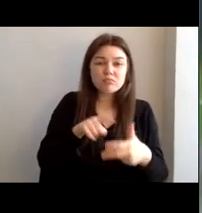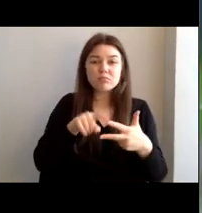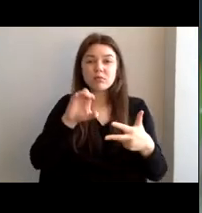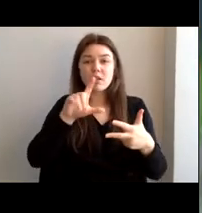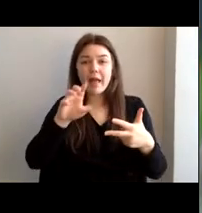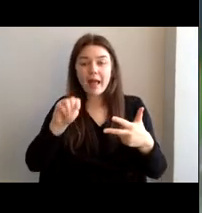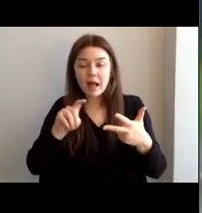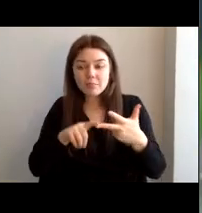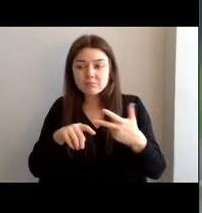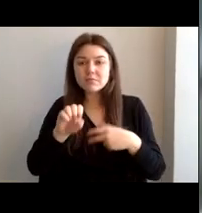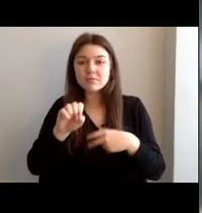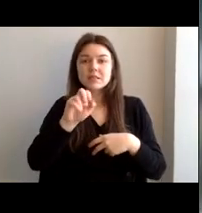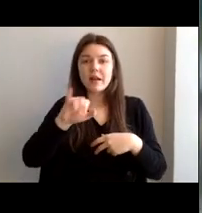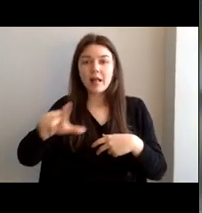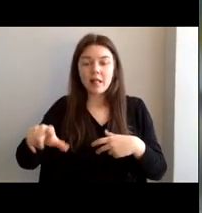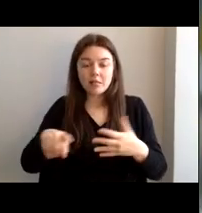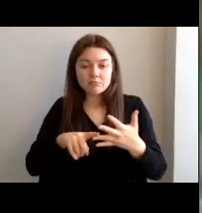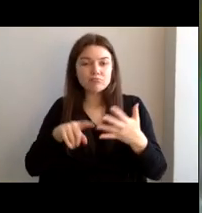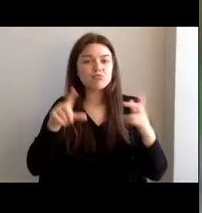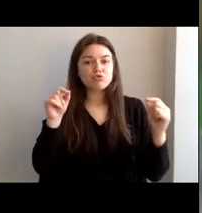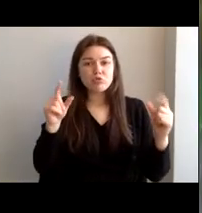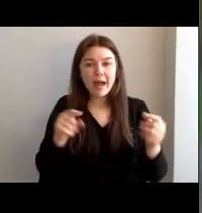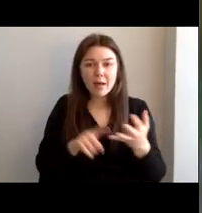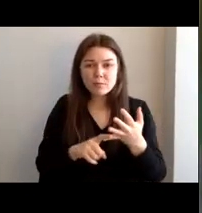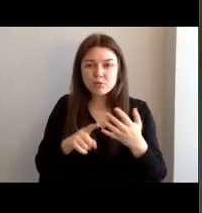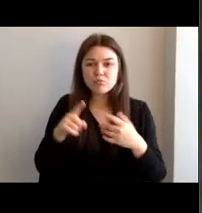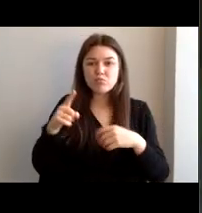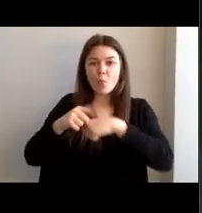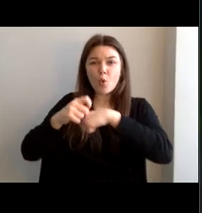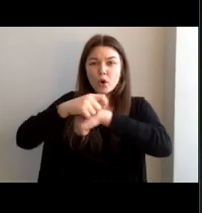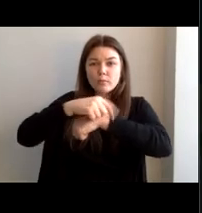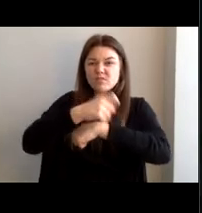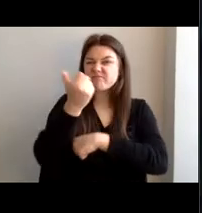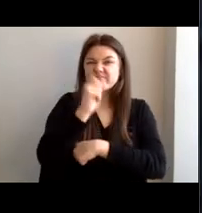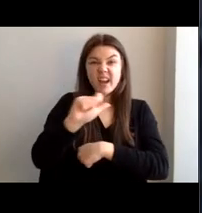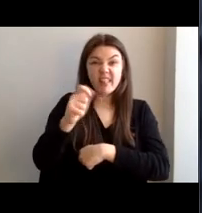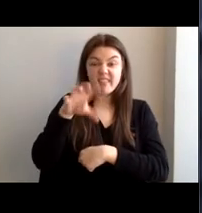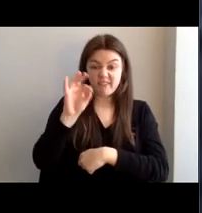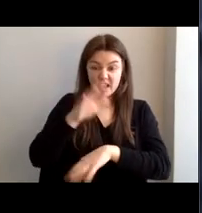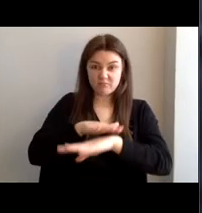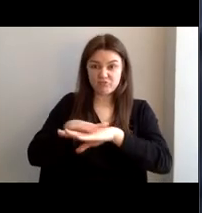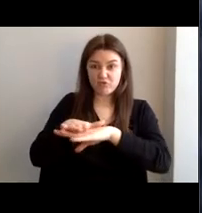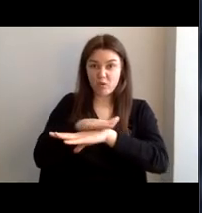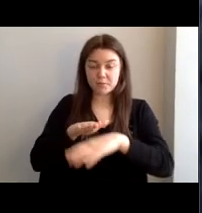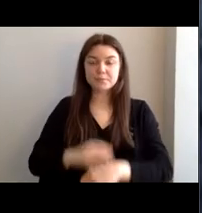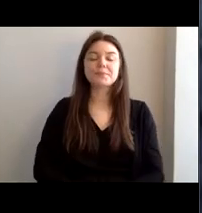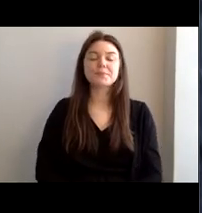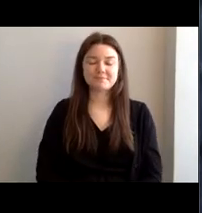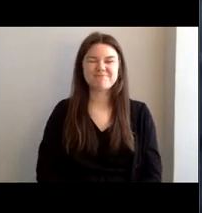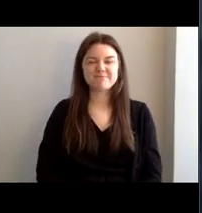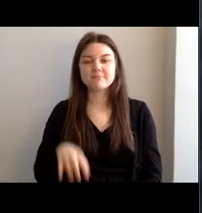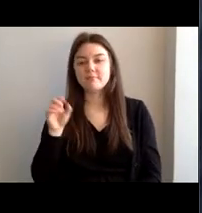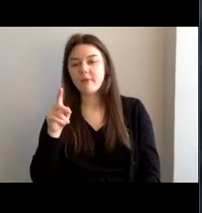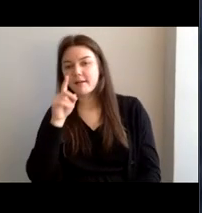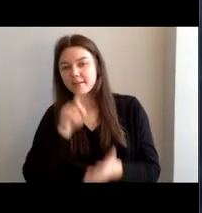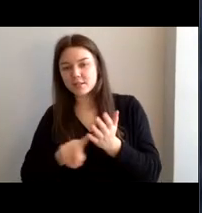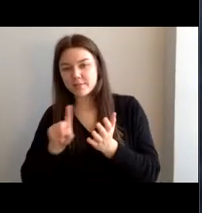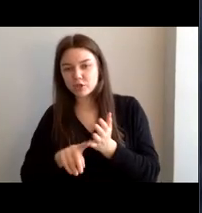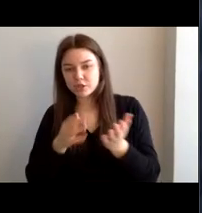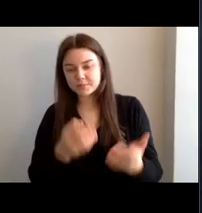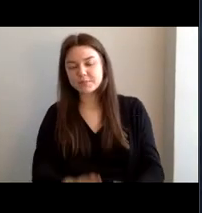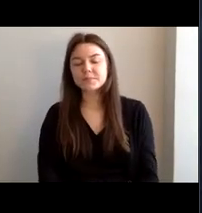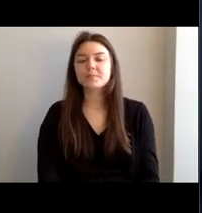snails, crabs, worms, any other decaying organic matter that they find. Okay, let's get back to our inspection. The